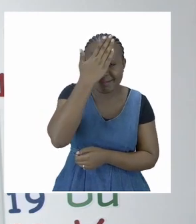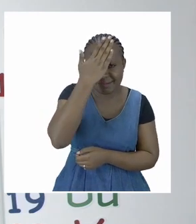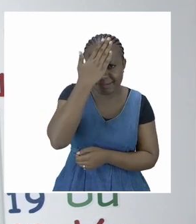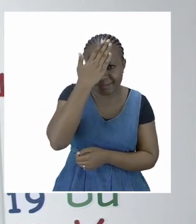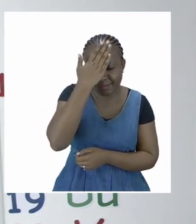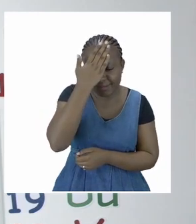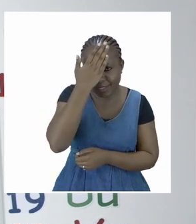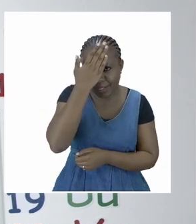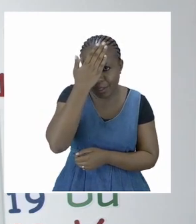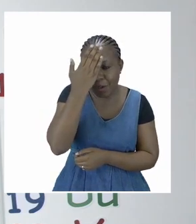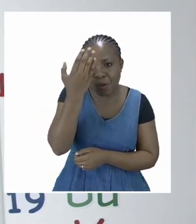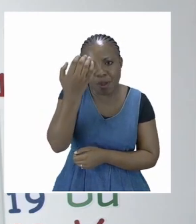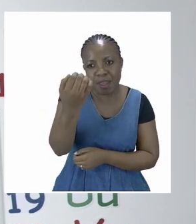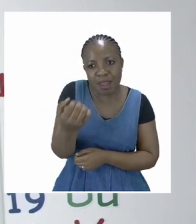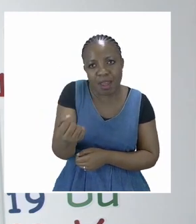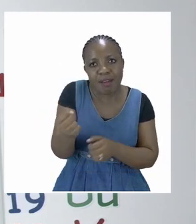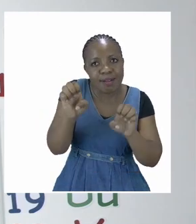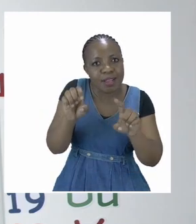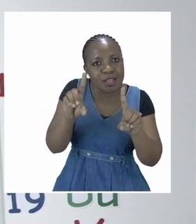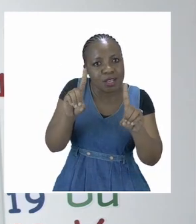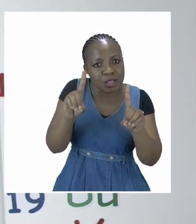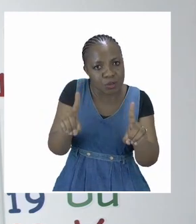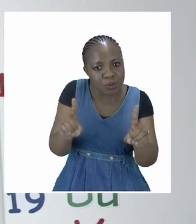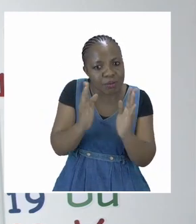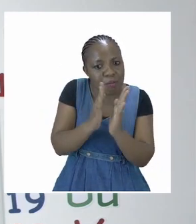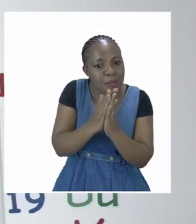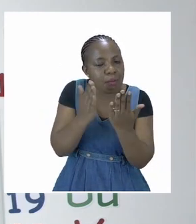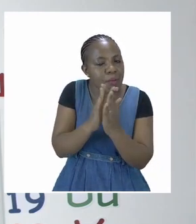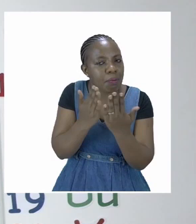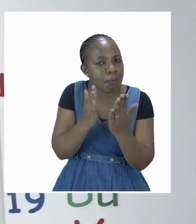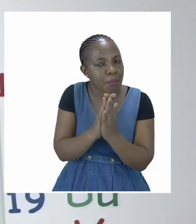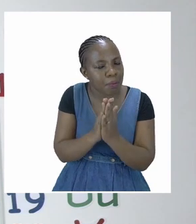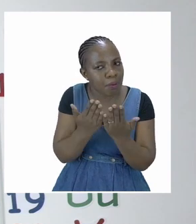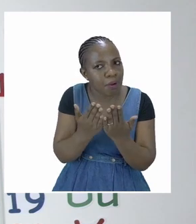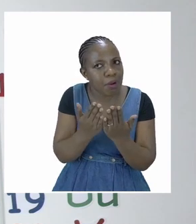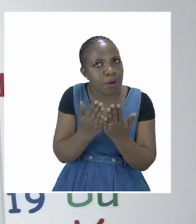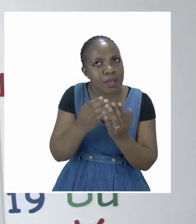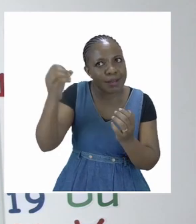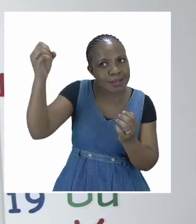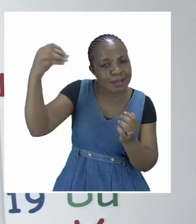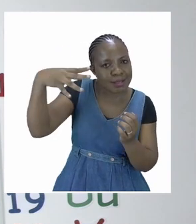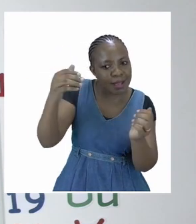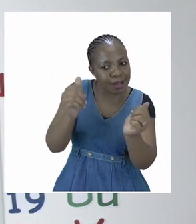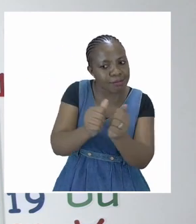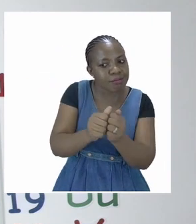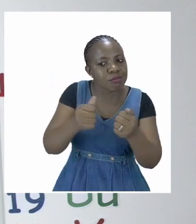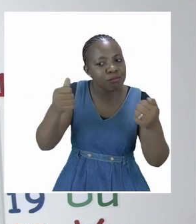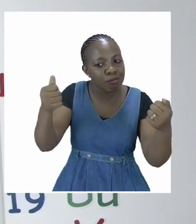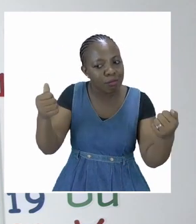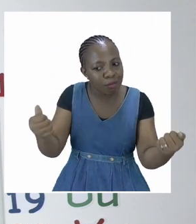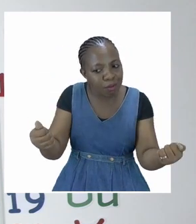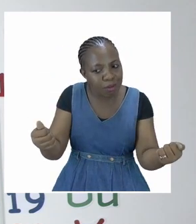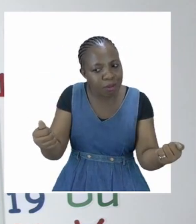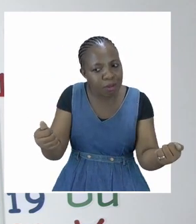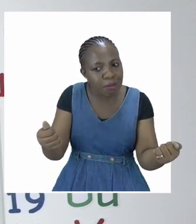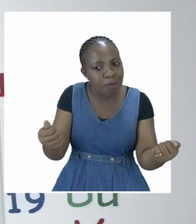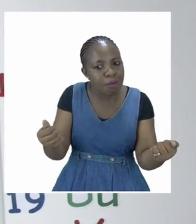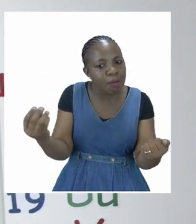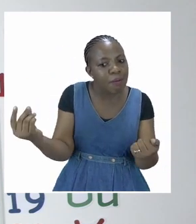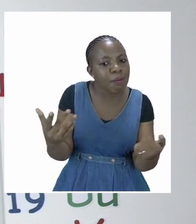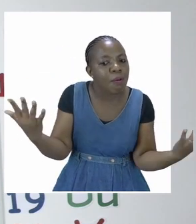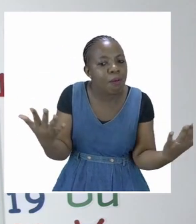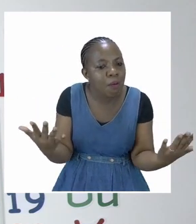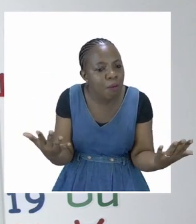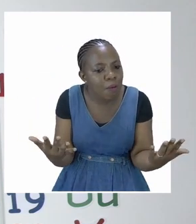booklet in our daily newspaper, street sales, or at your school every Monday